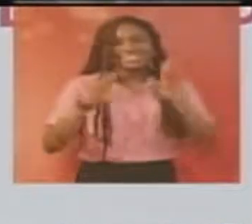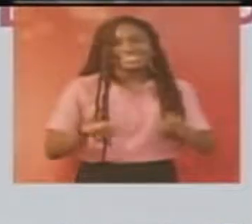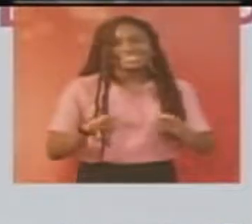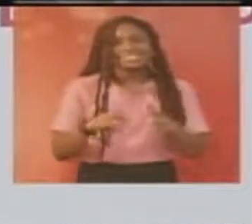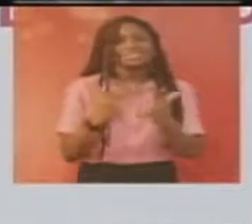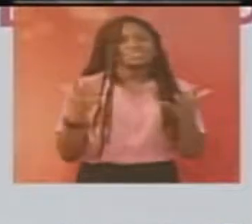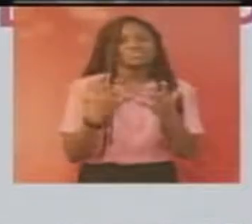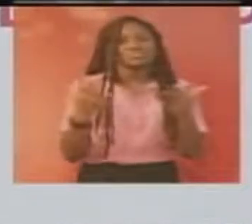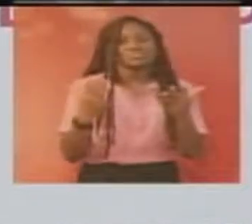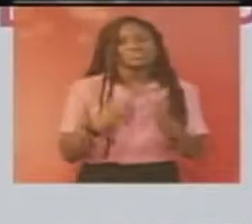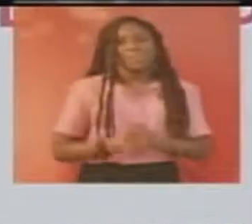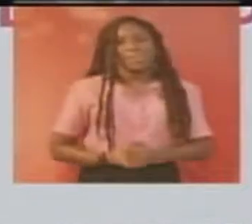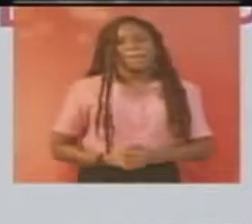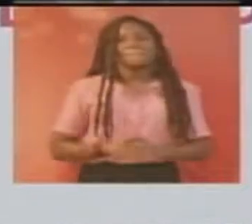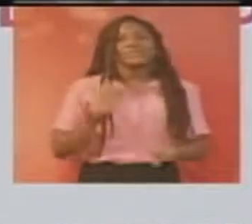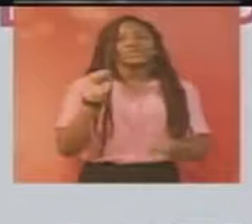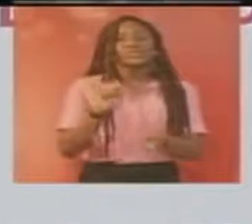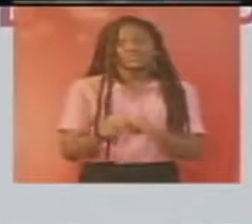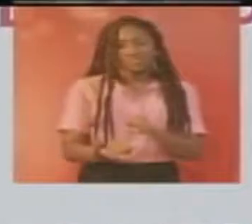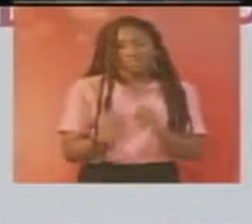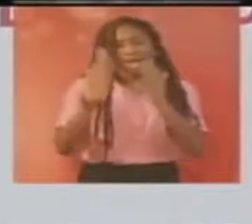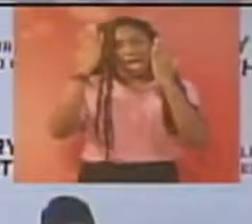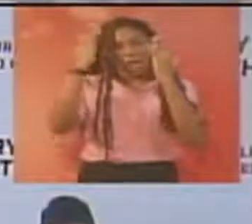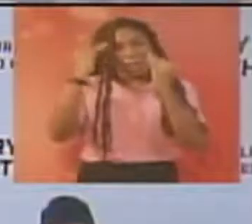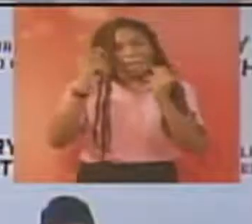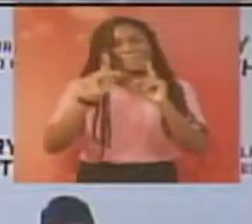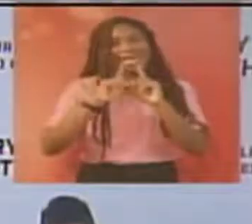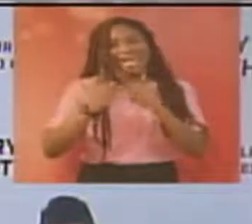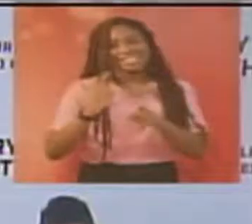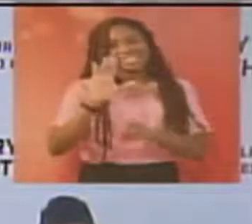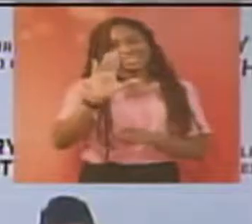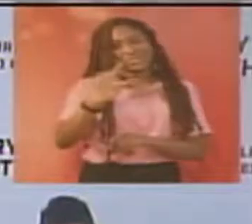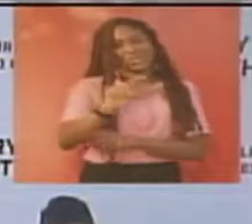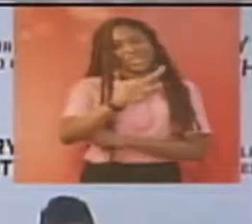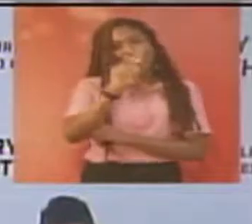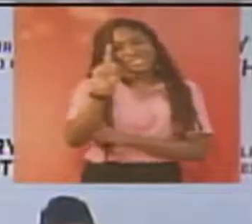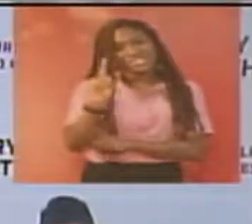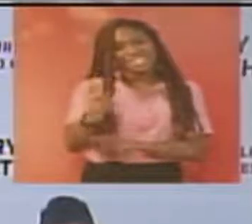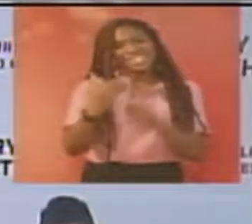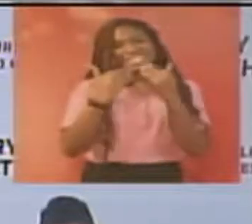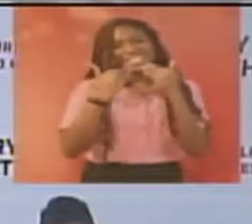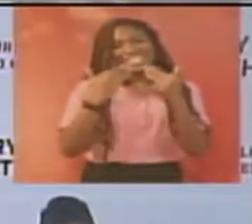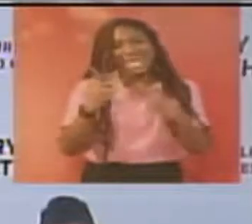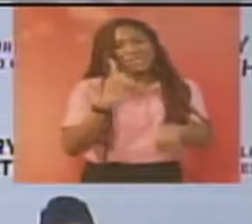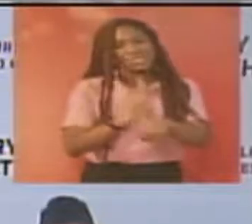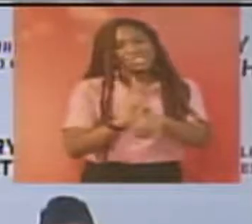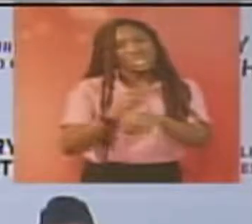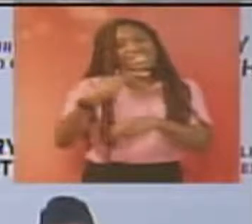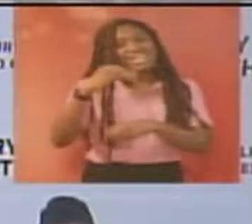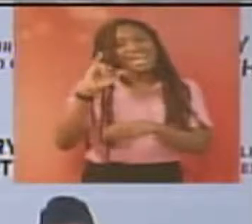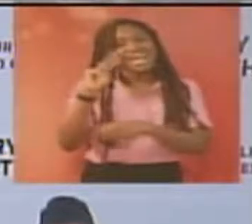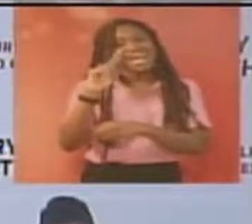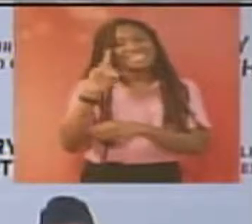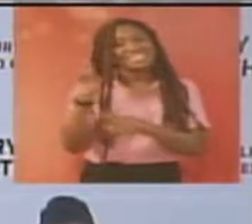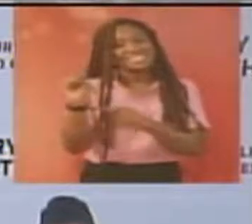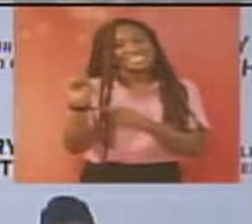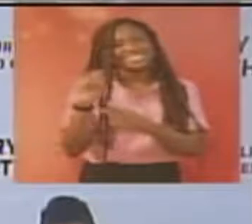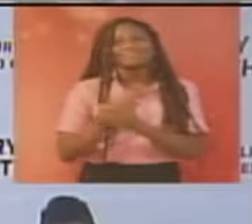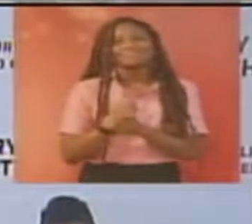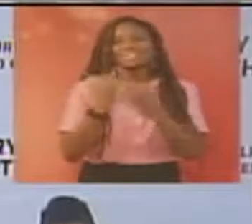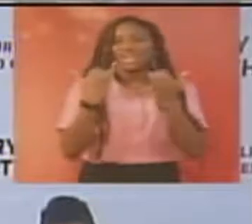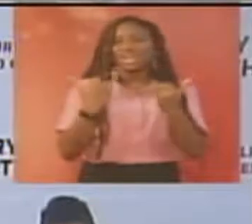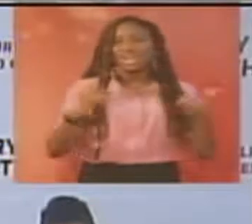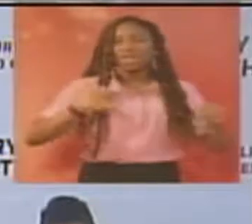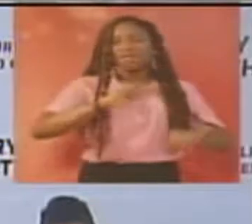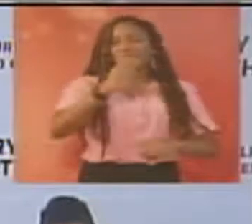being employed. So I hope that answers your question. Thank you, Dr. Hines. We now go to